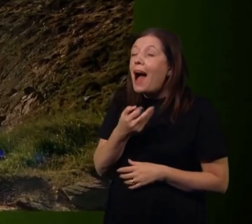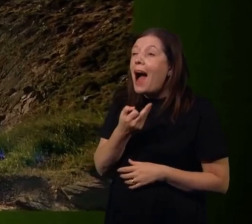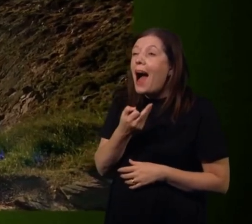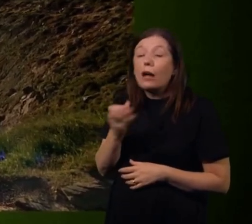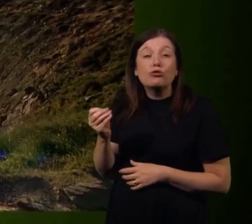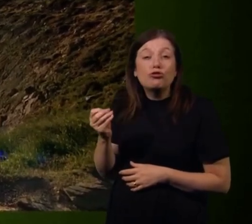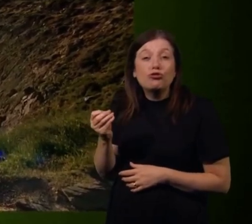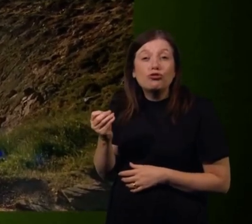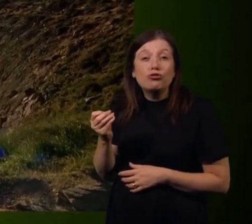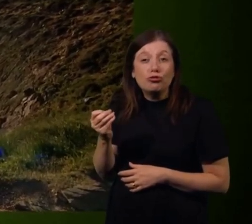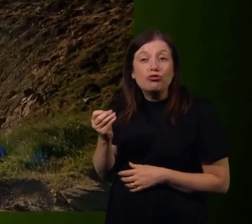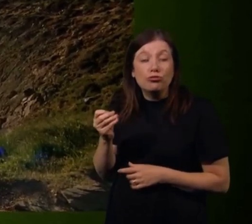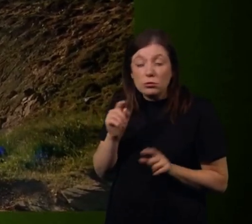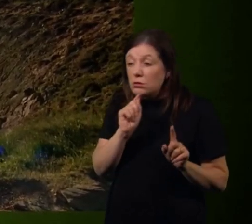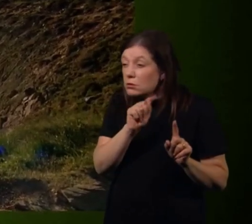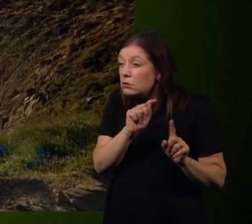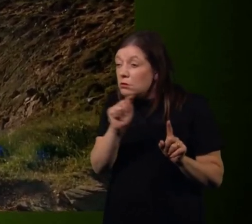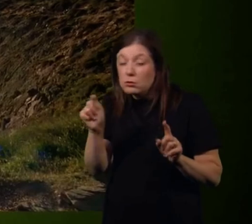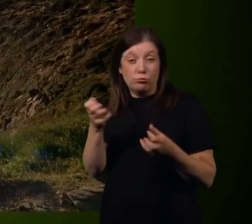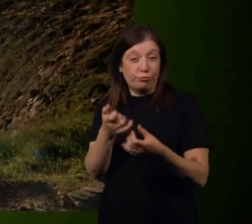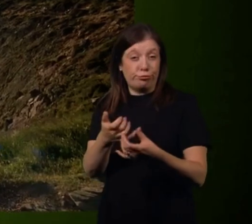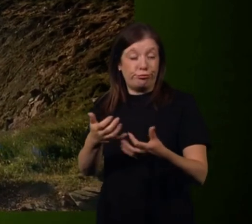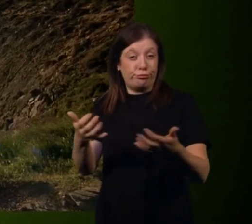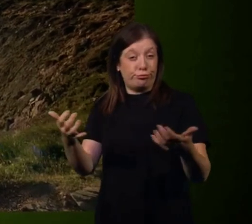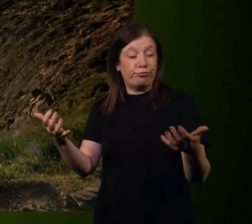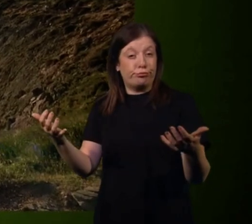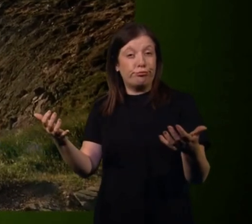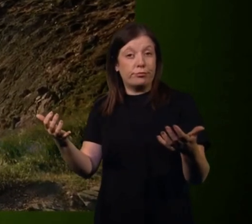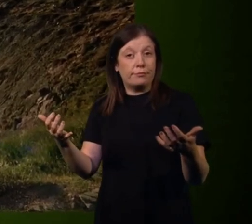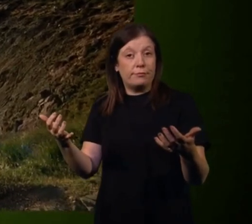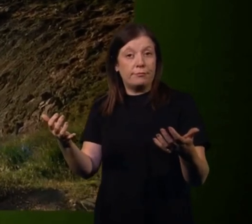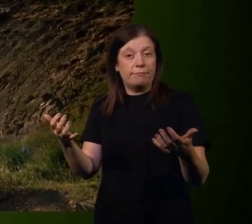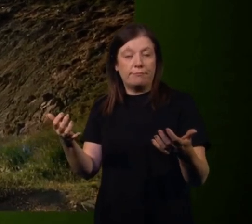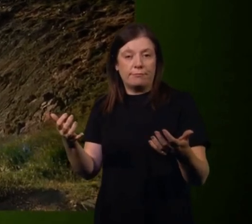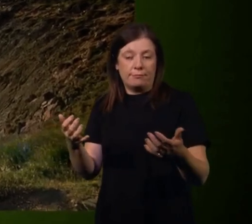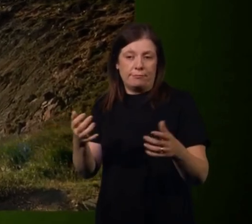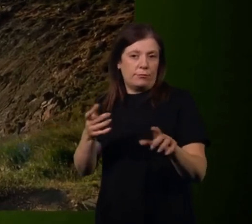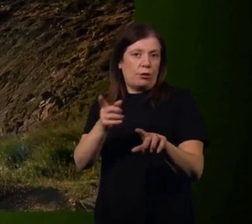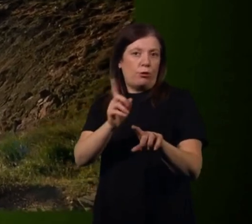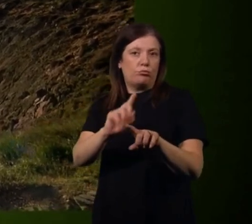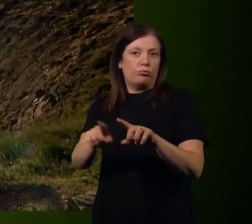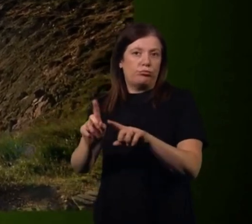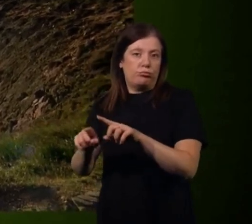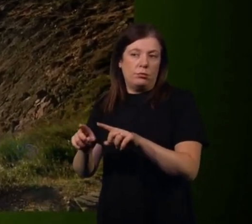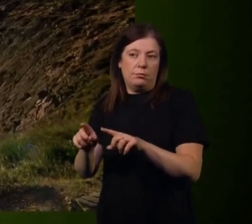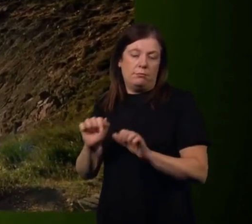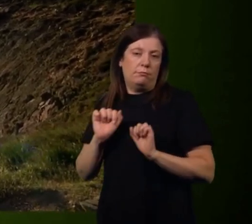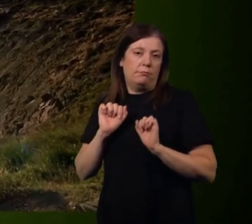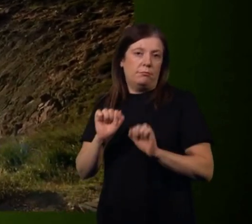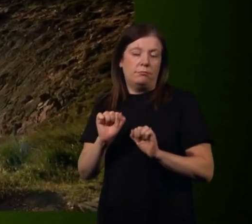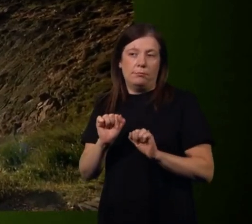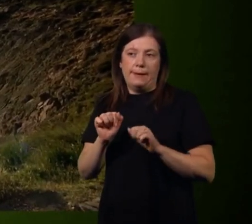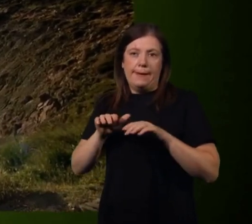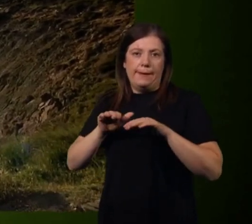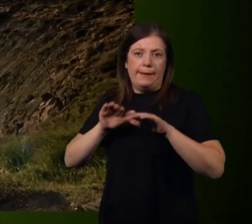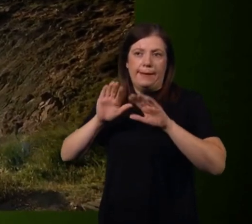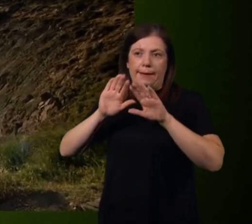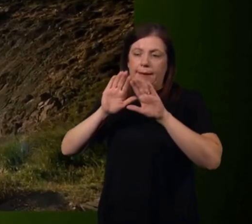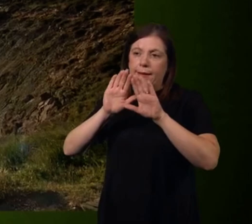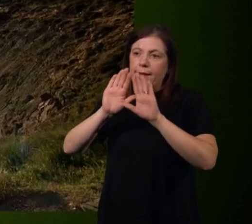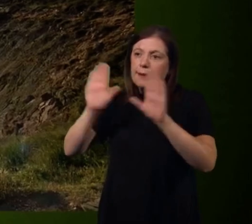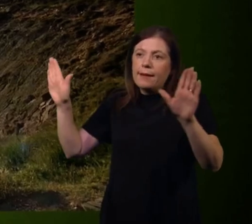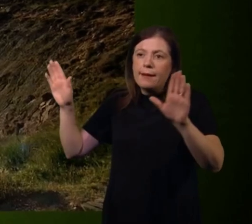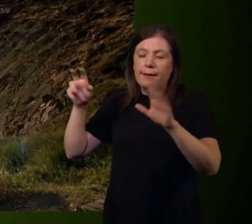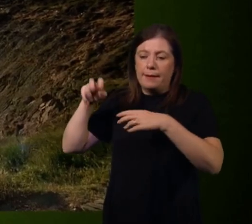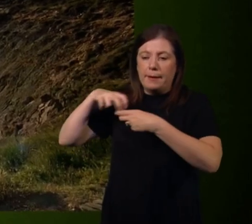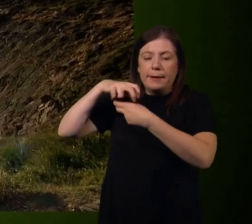13,800 of them at the last count of the guillemots. Now, all those birds are supremely adapted to life on a cliff edge. There are